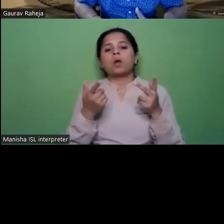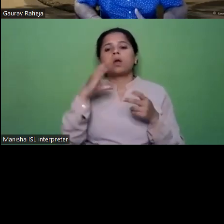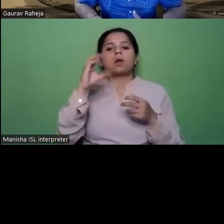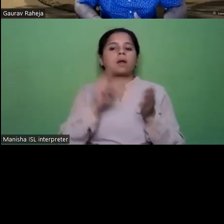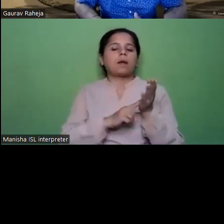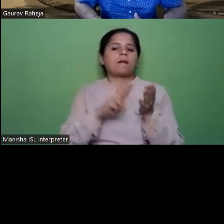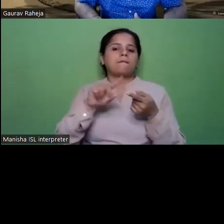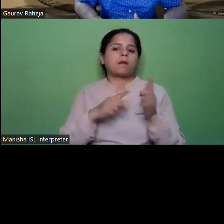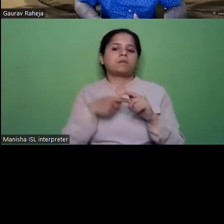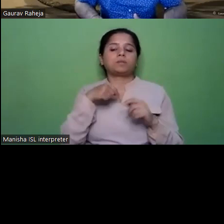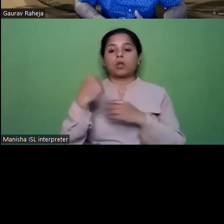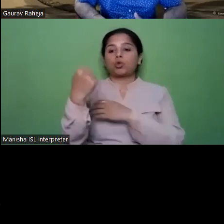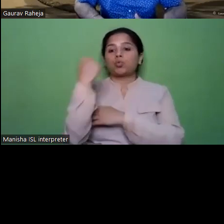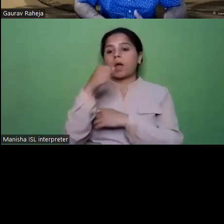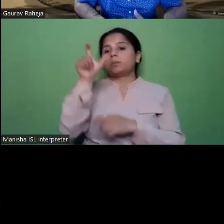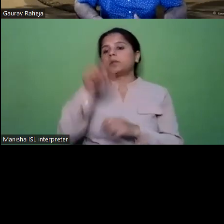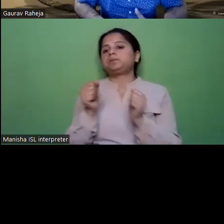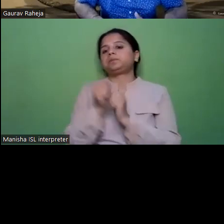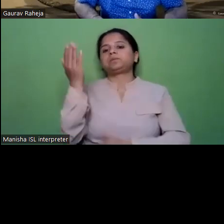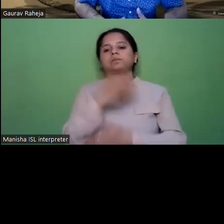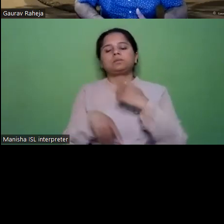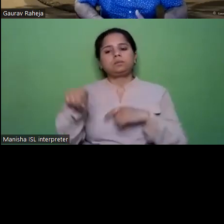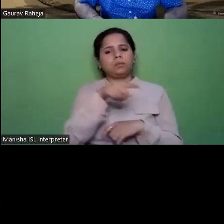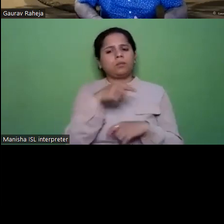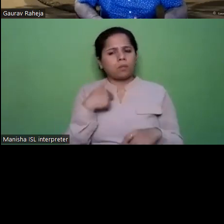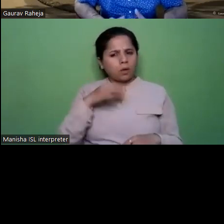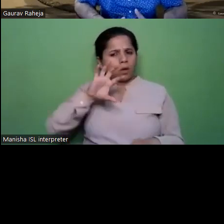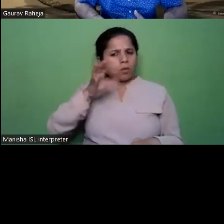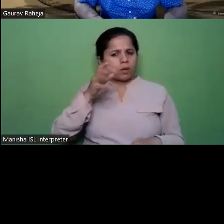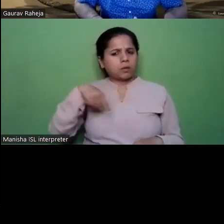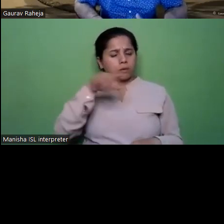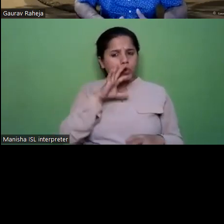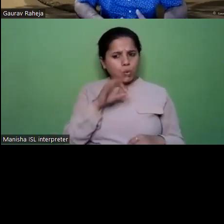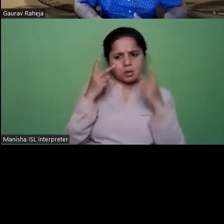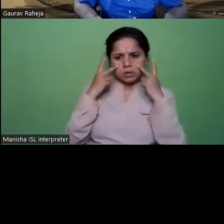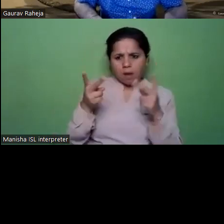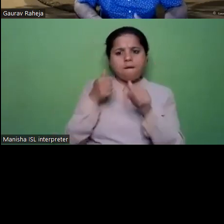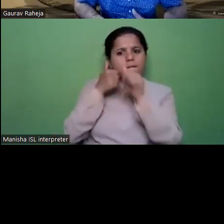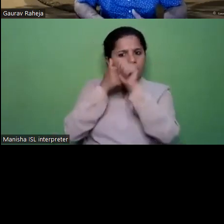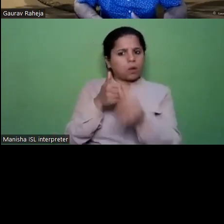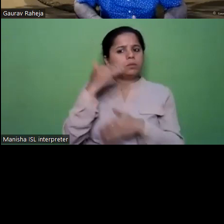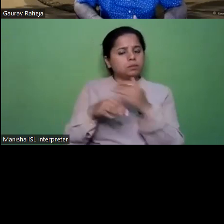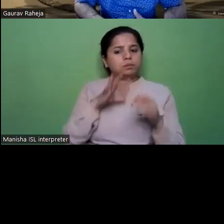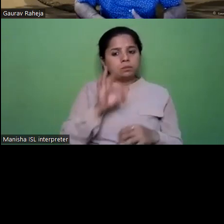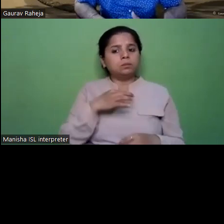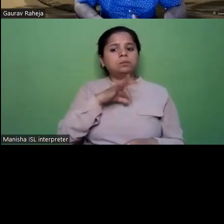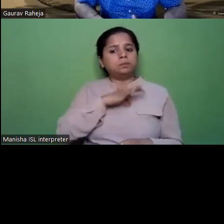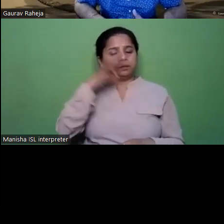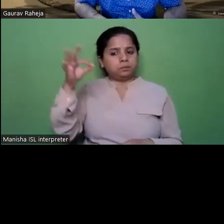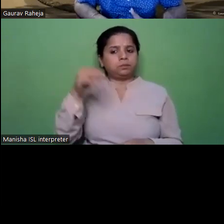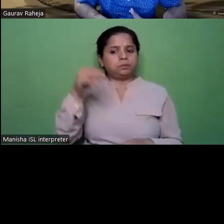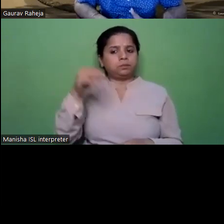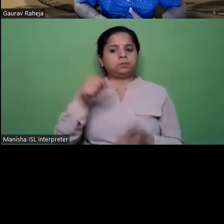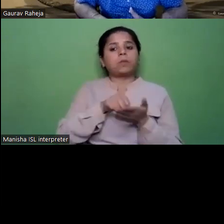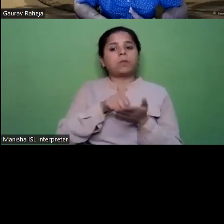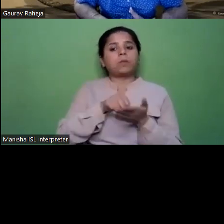of Persons with Disabilities. That would we as a country acknowledge and follow in spirit and implement the ideas that